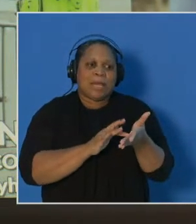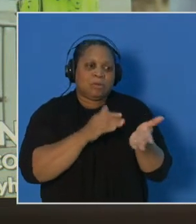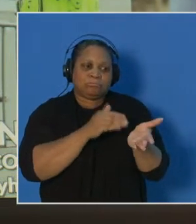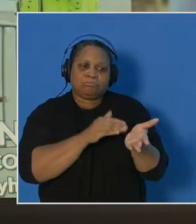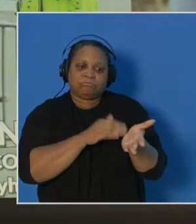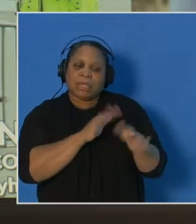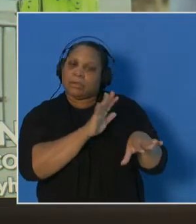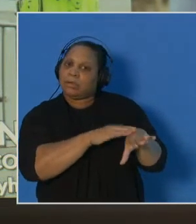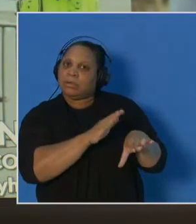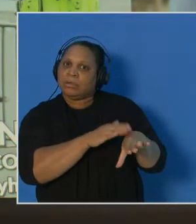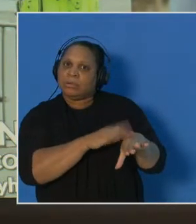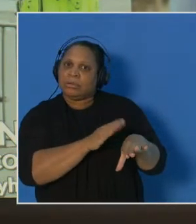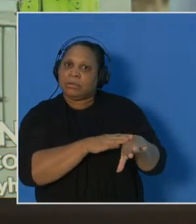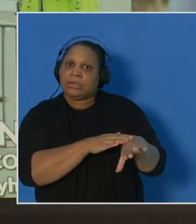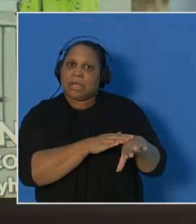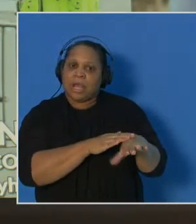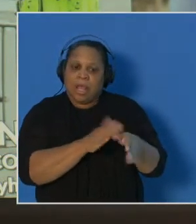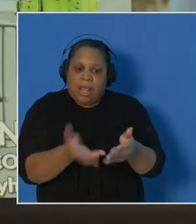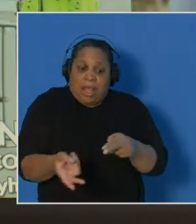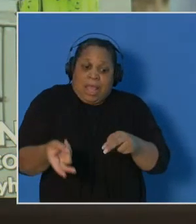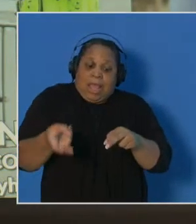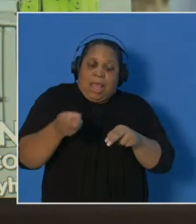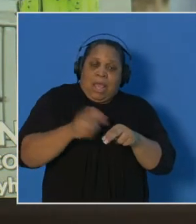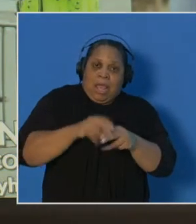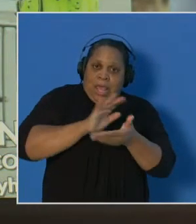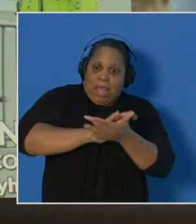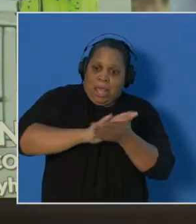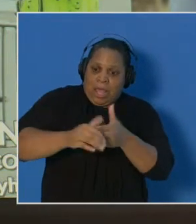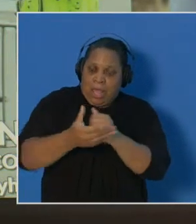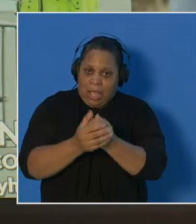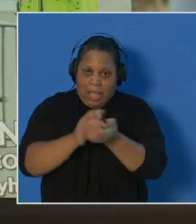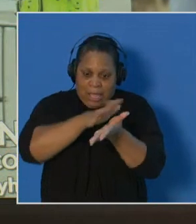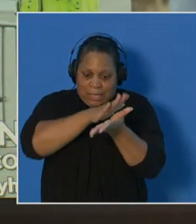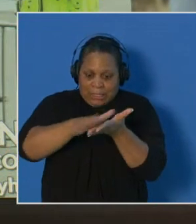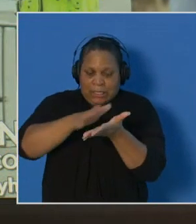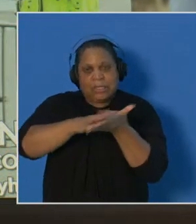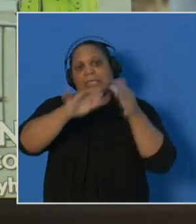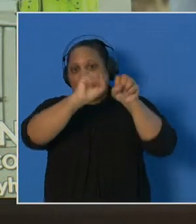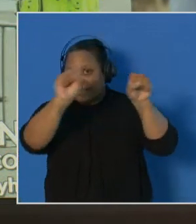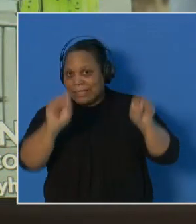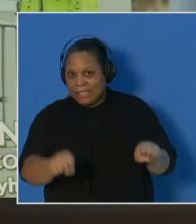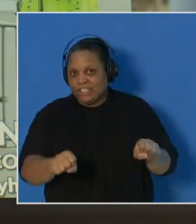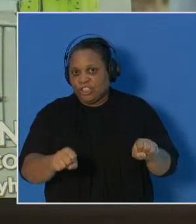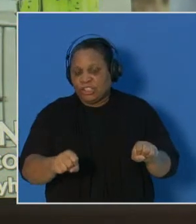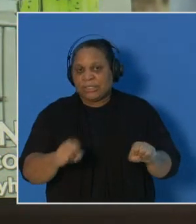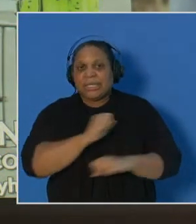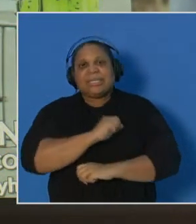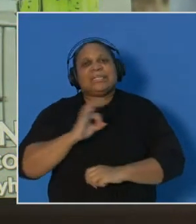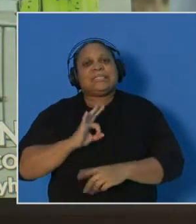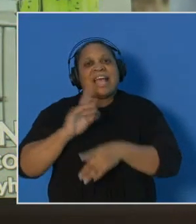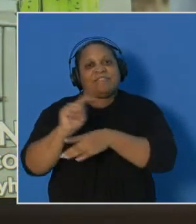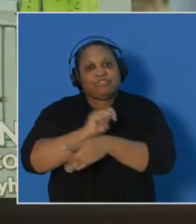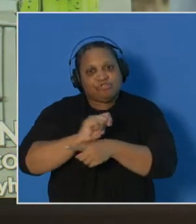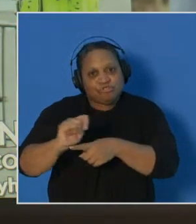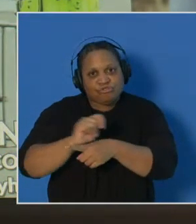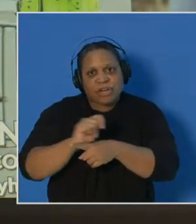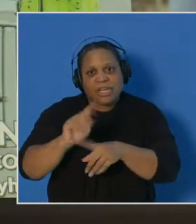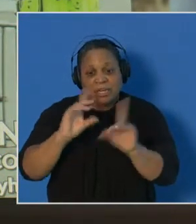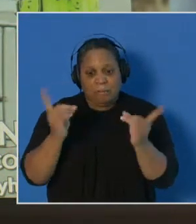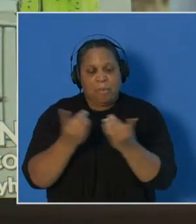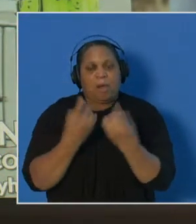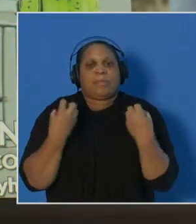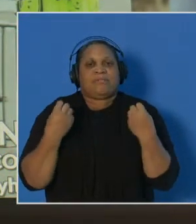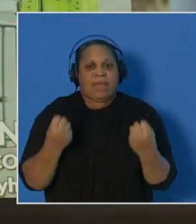call, enhanced cleaning protocols and hand sanitizing stations, staff trained by the Department of Health